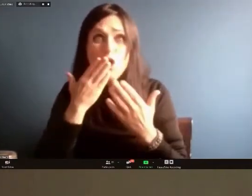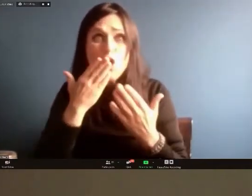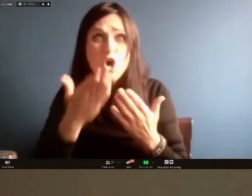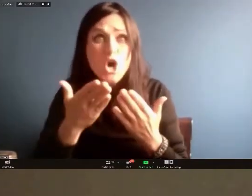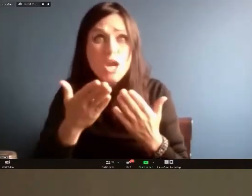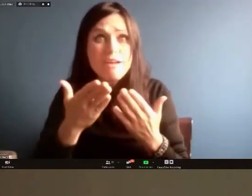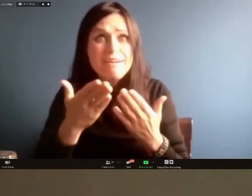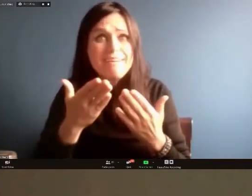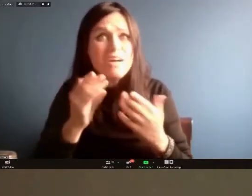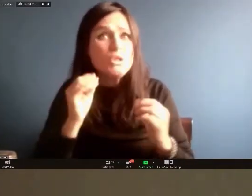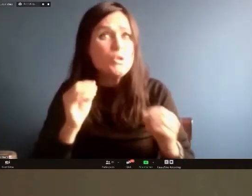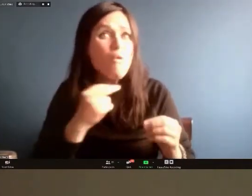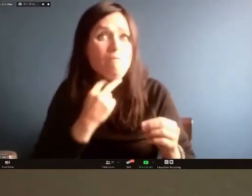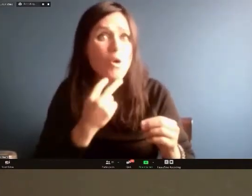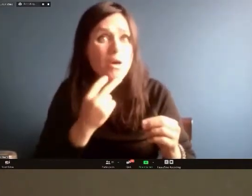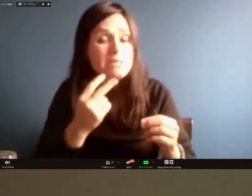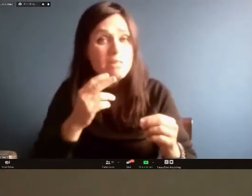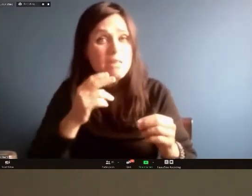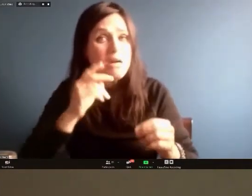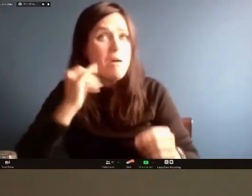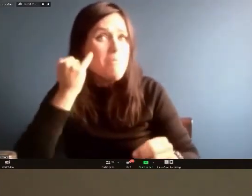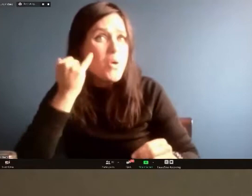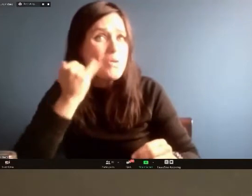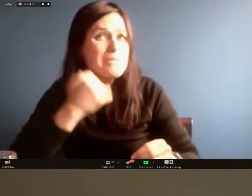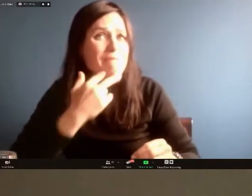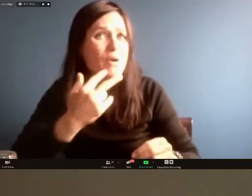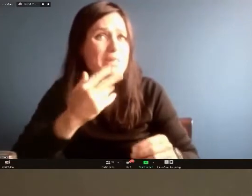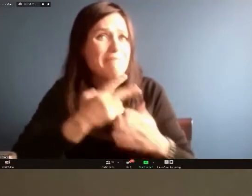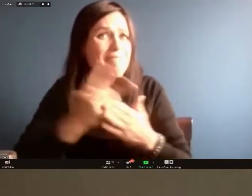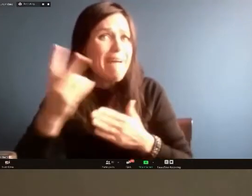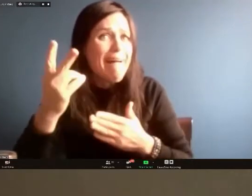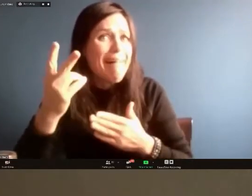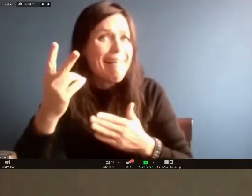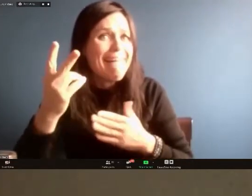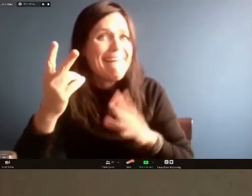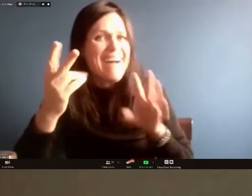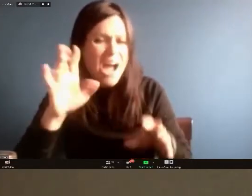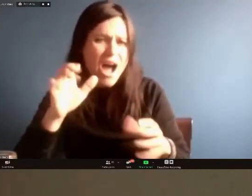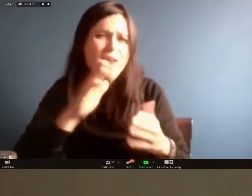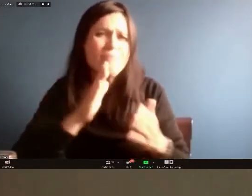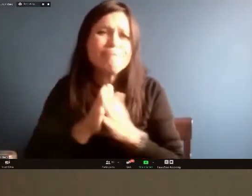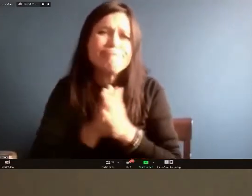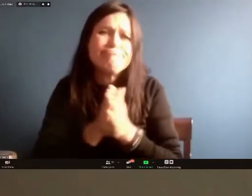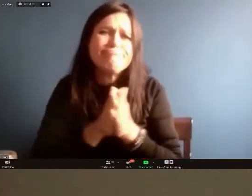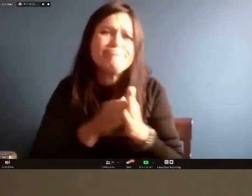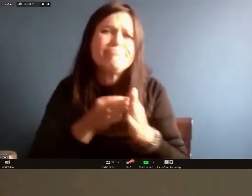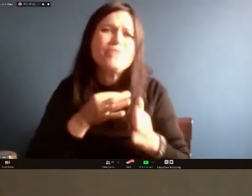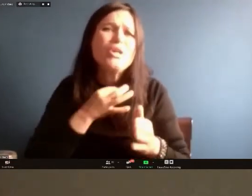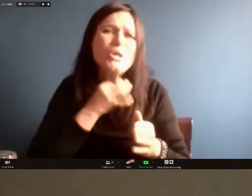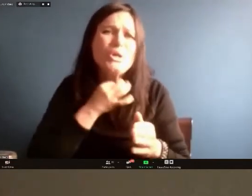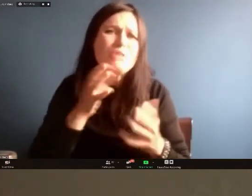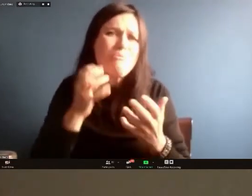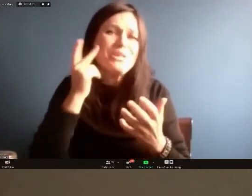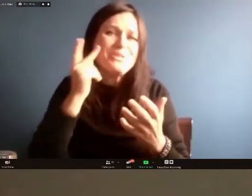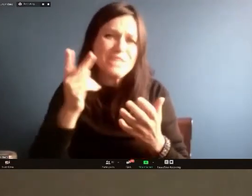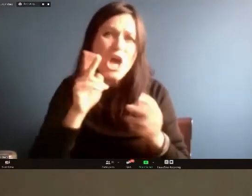us to see that video, if it doesn't work today, I'd sure like to see it because it looks fabulous. And I can